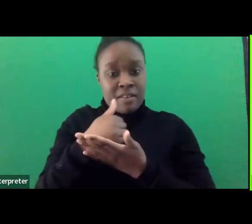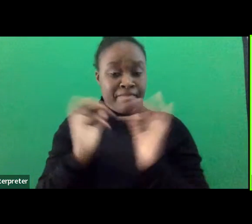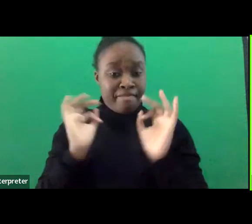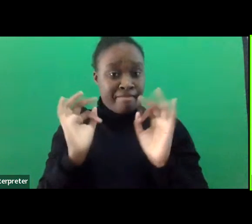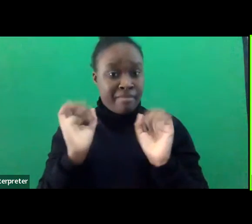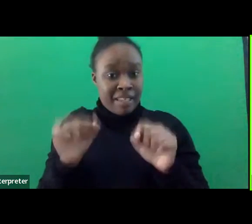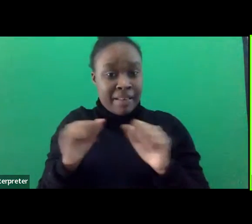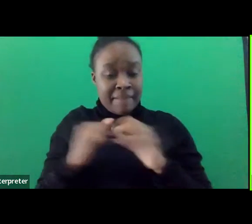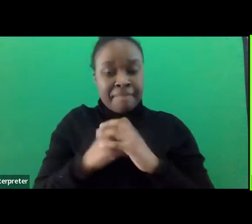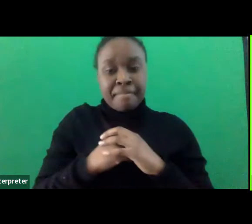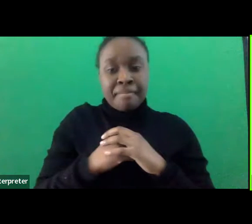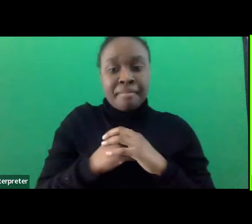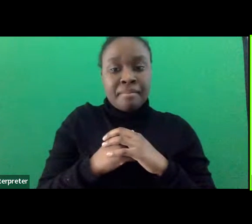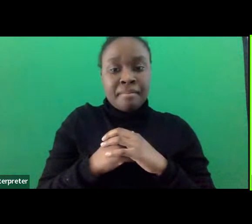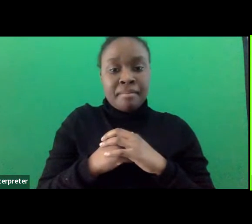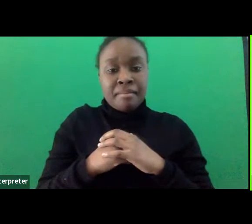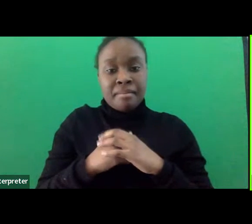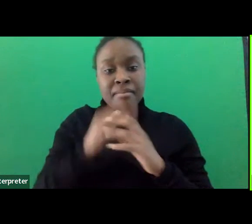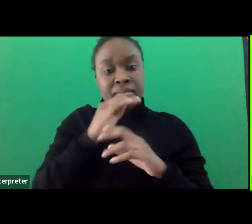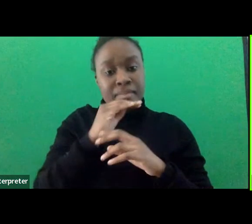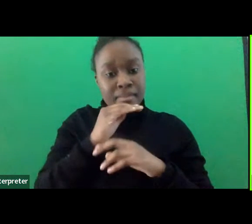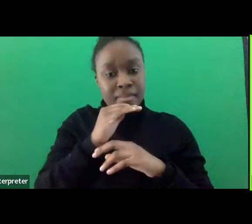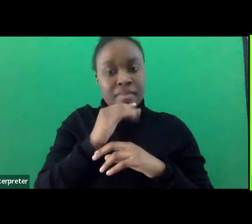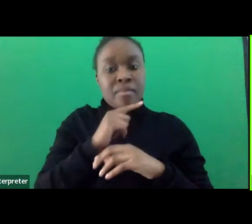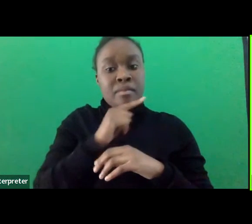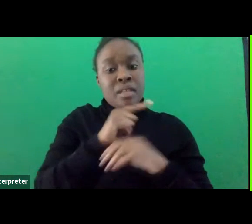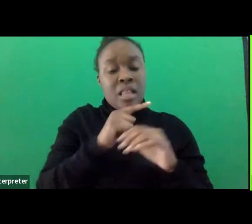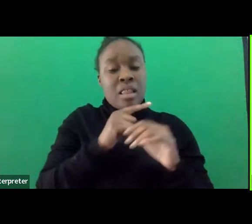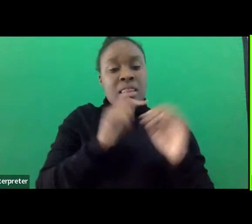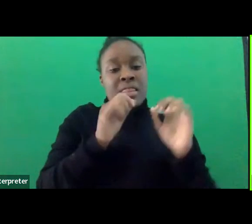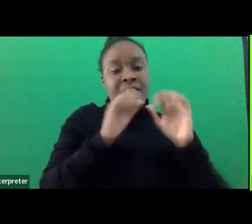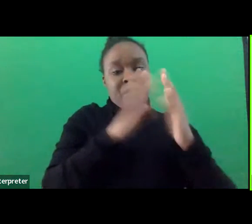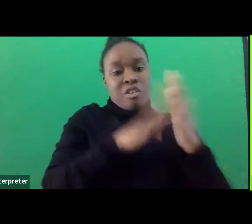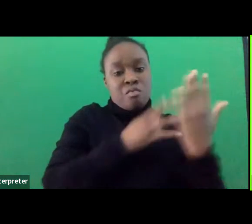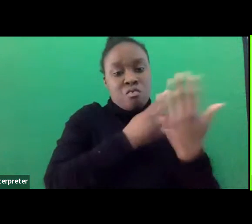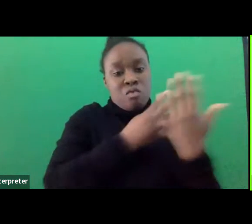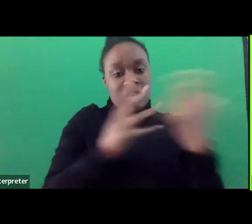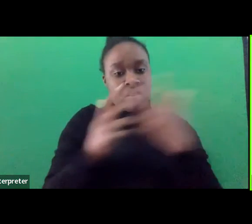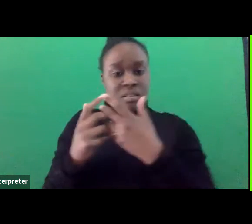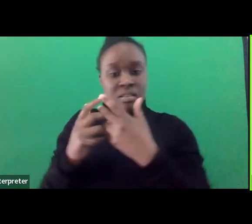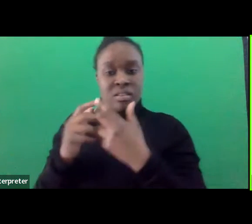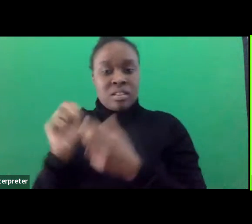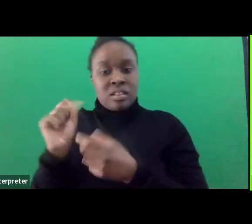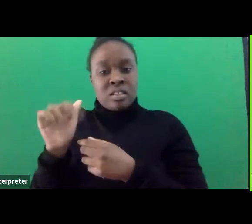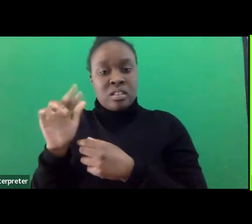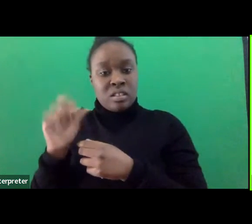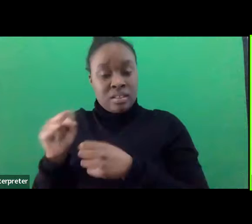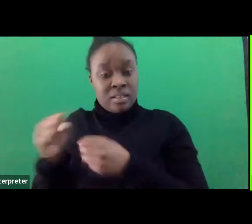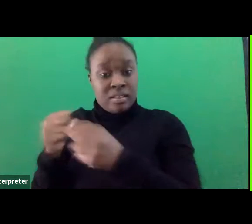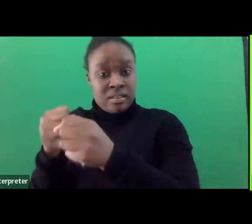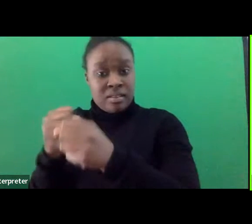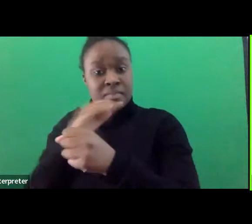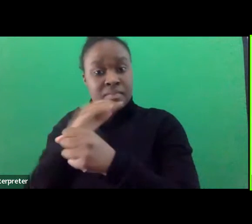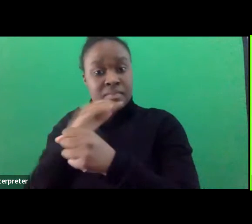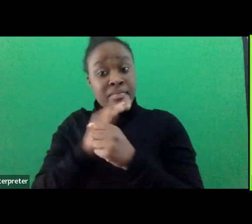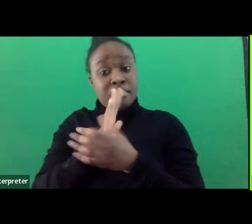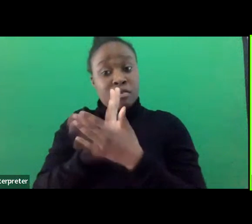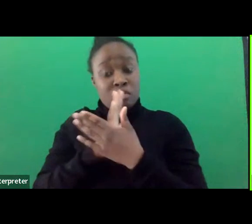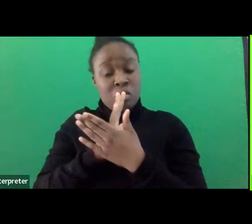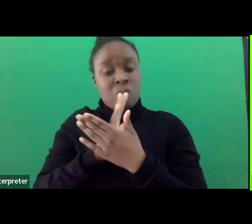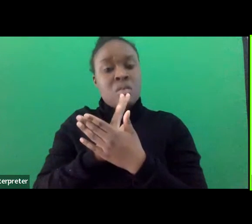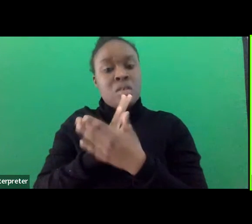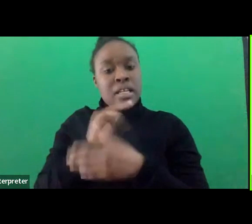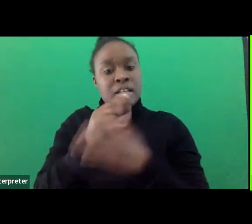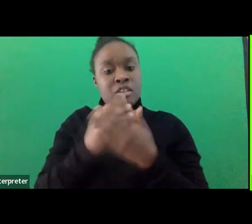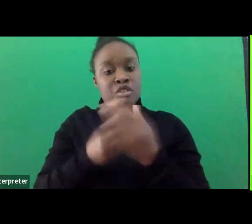licensing framework to the SARS strategy, we are reminded that border management requires a fine balance of trade